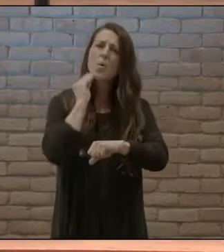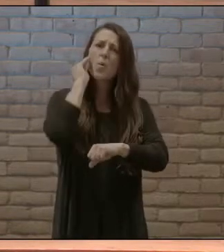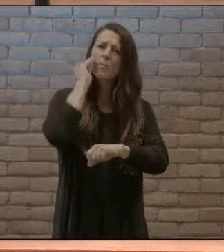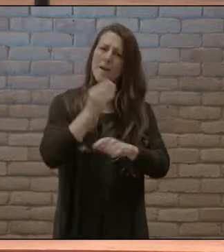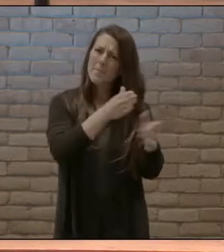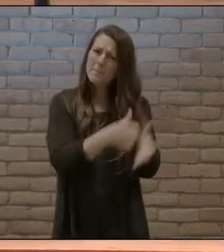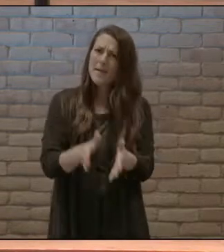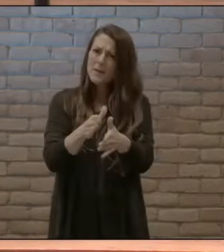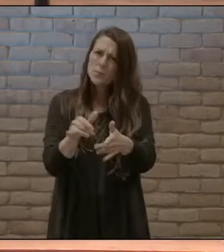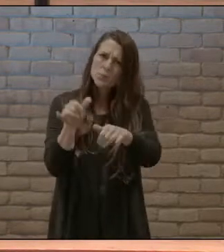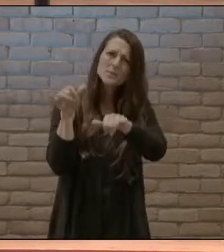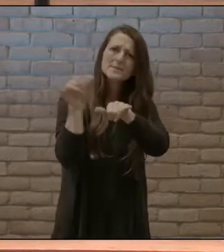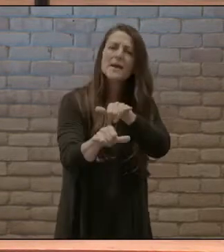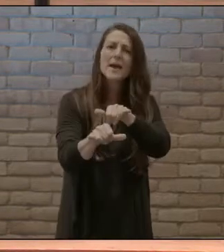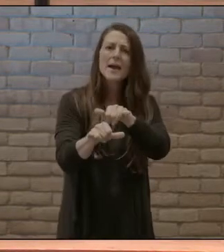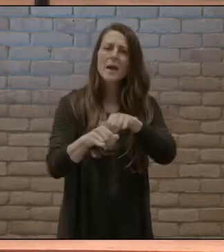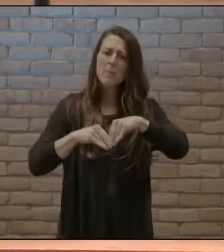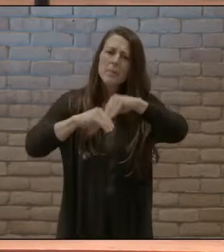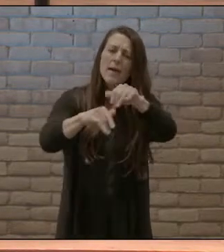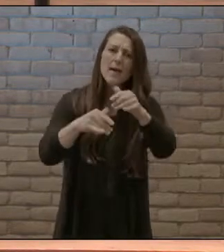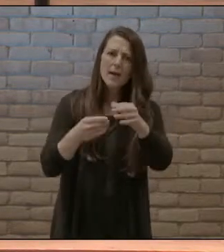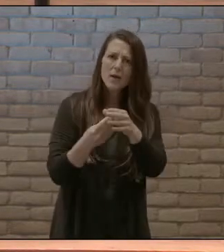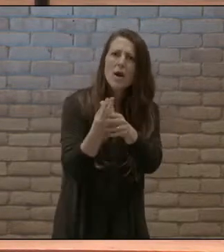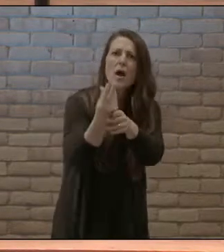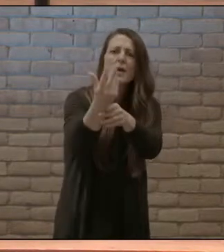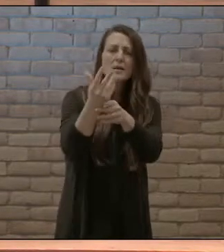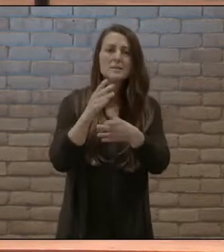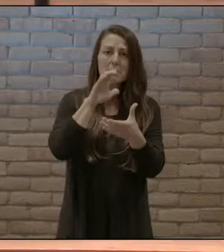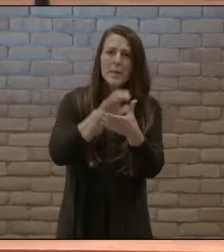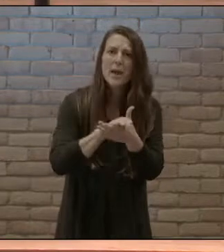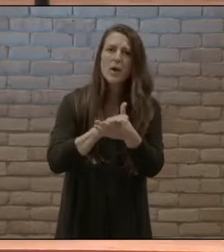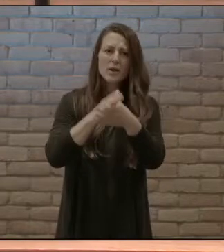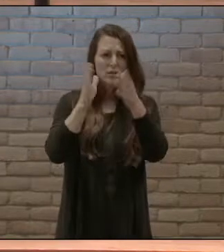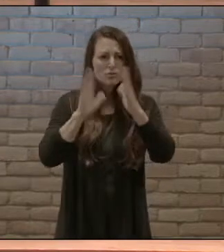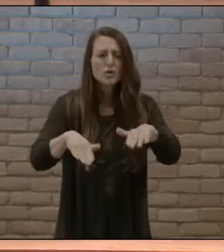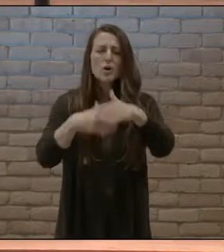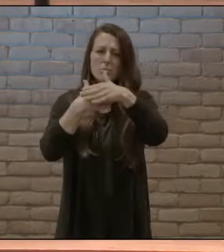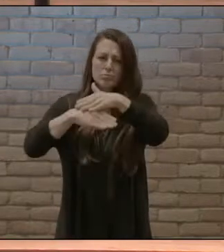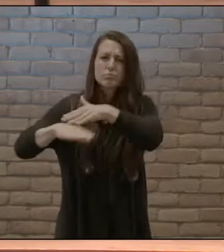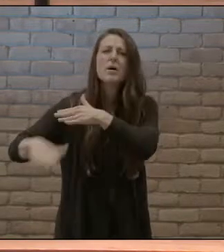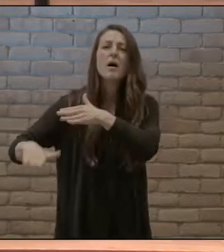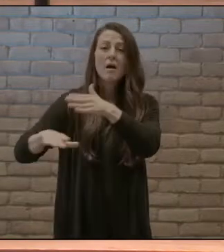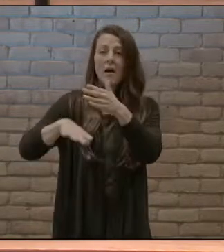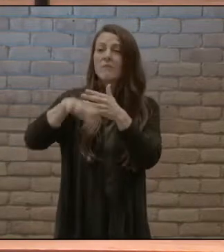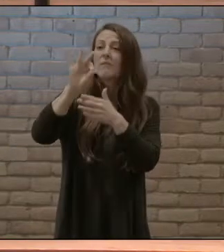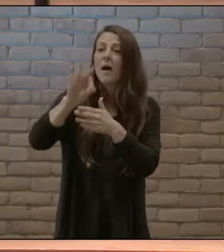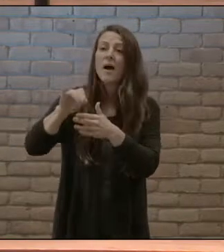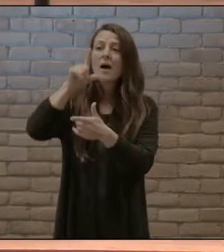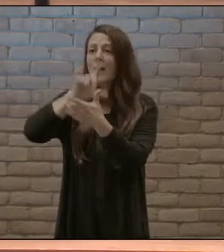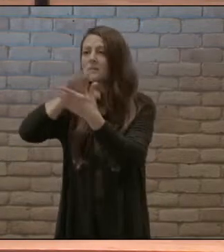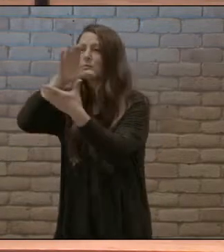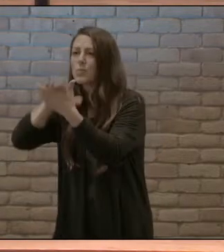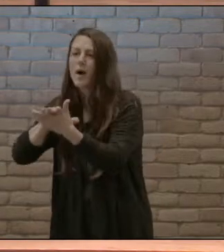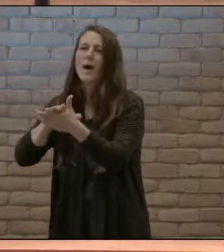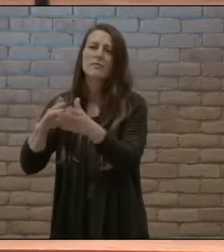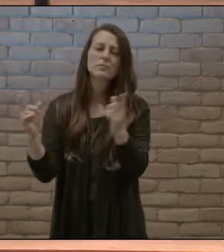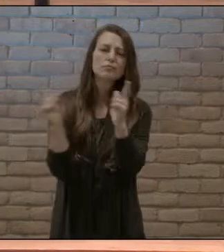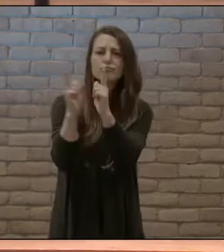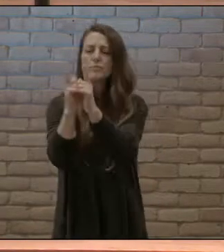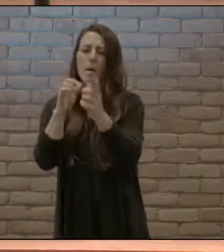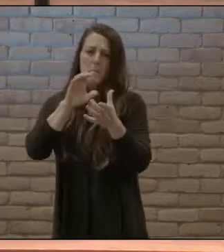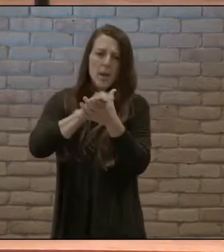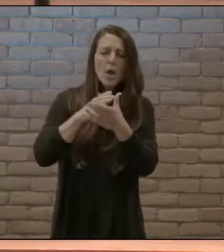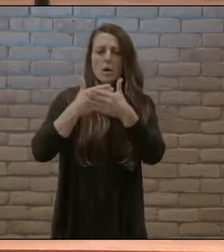and eat the food they produce. Marry and have children. Find spouses for them so that they have many grandchildren.